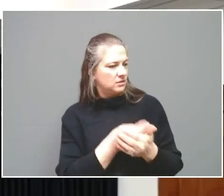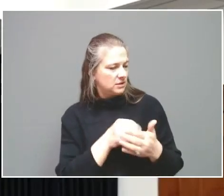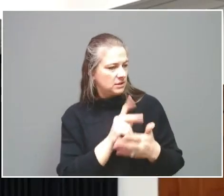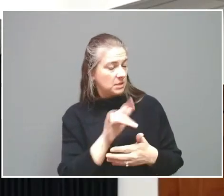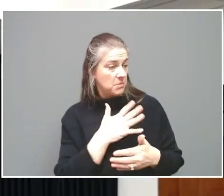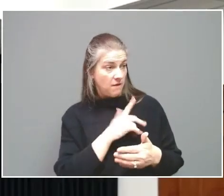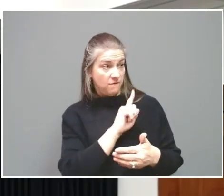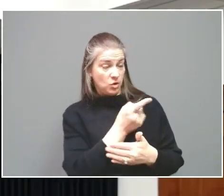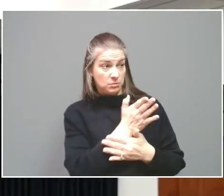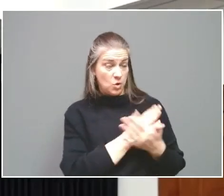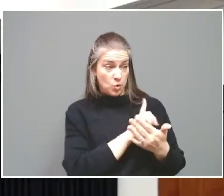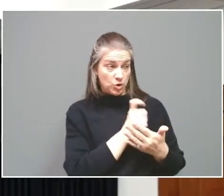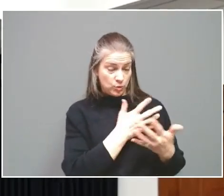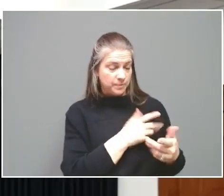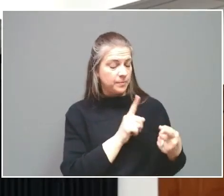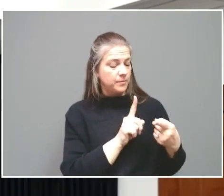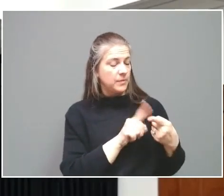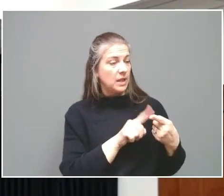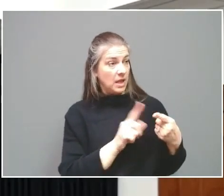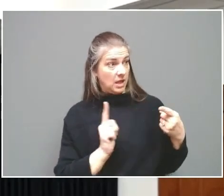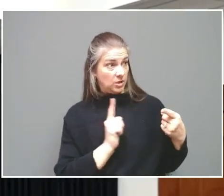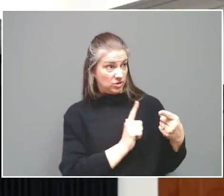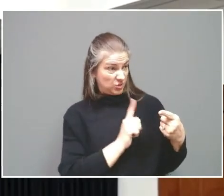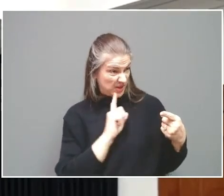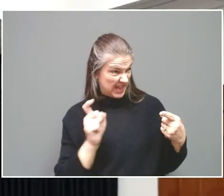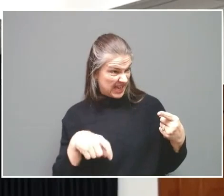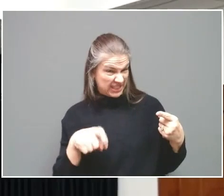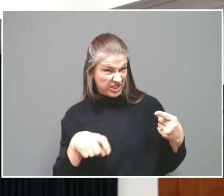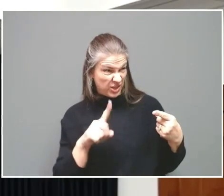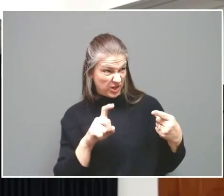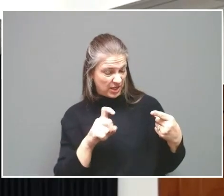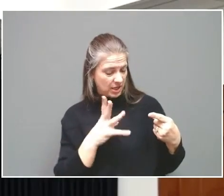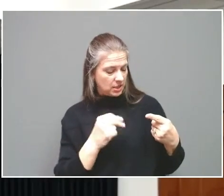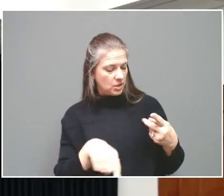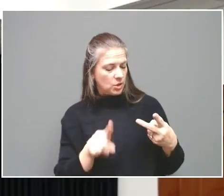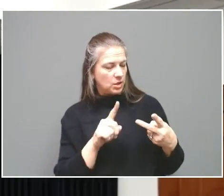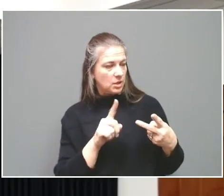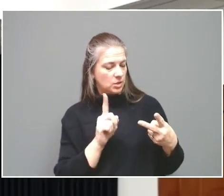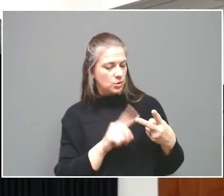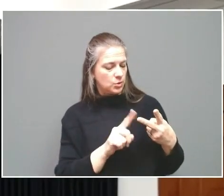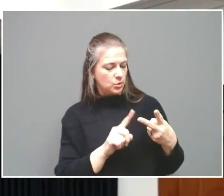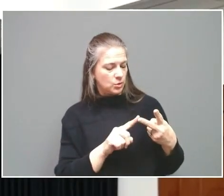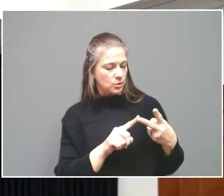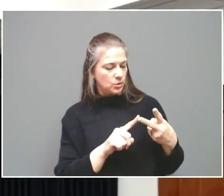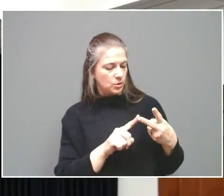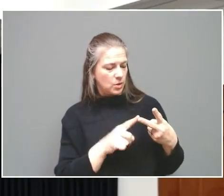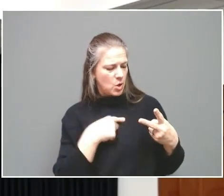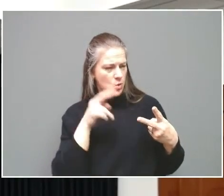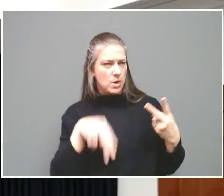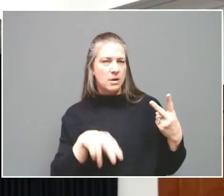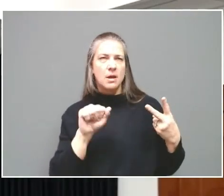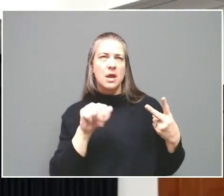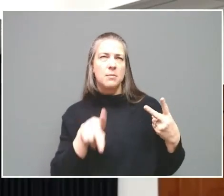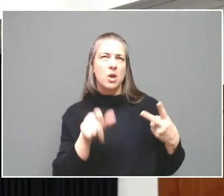question is this legislation necessary? And number two, I read, I think in an AP article where you